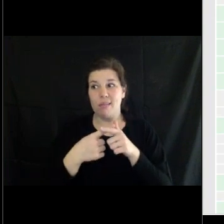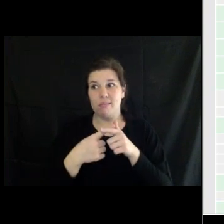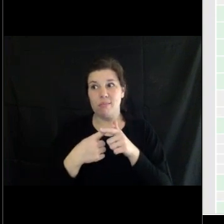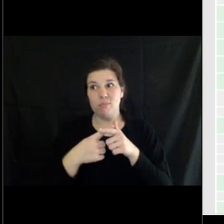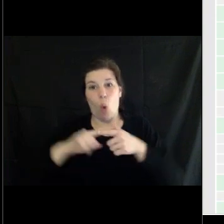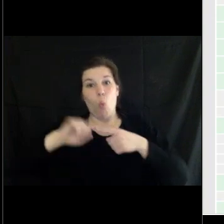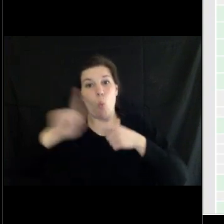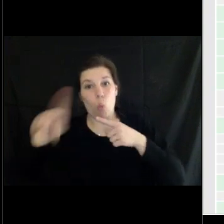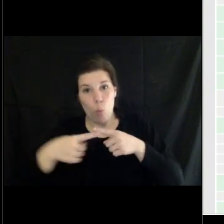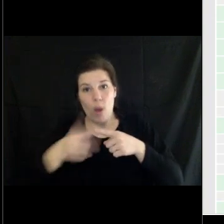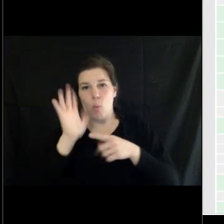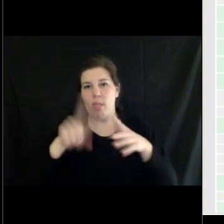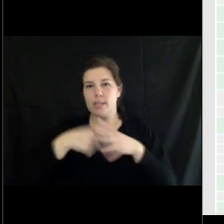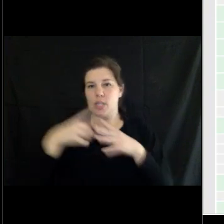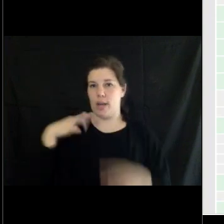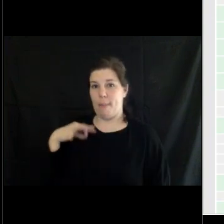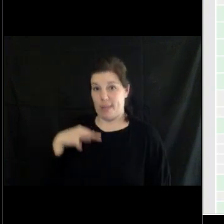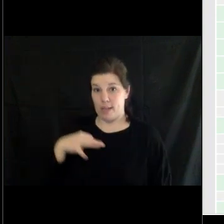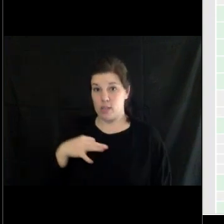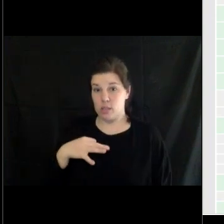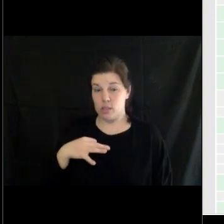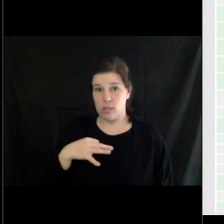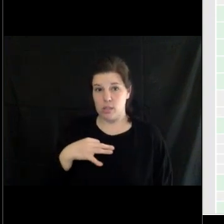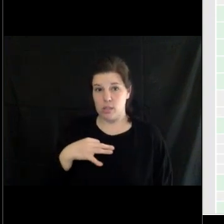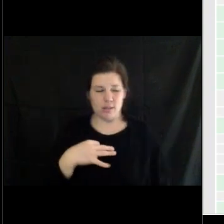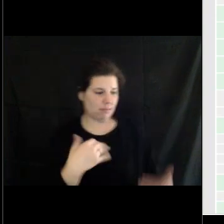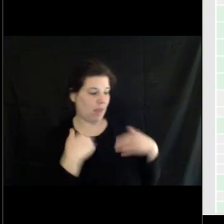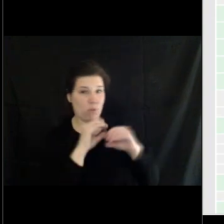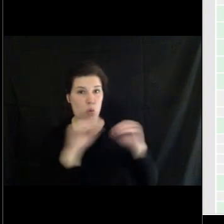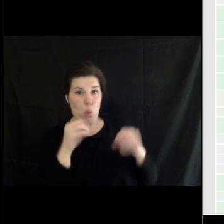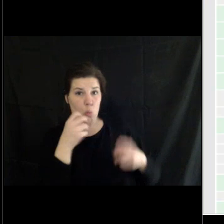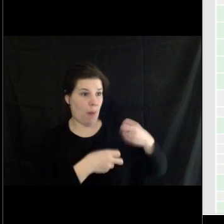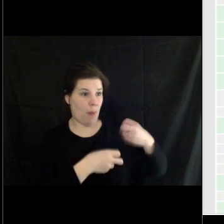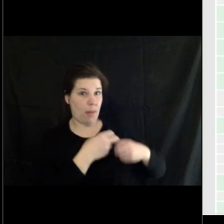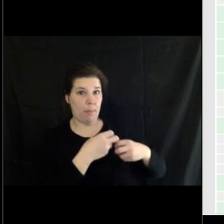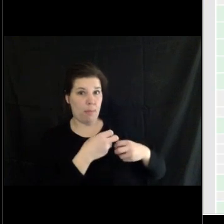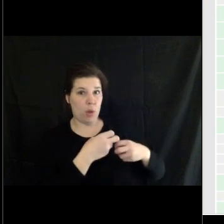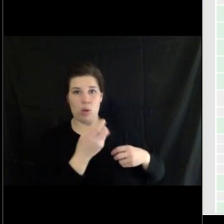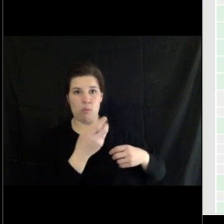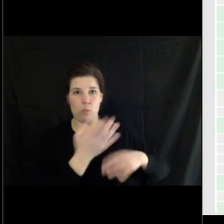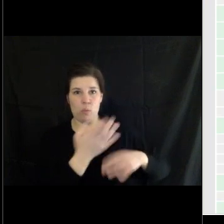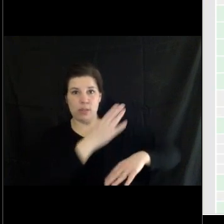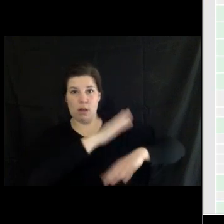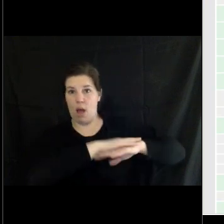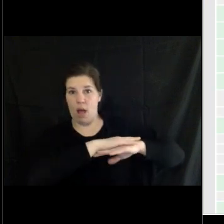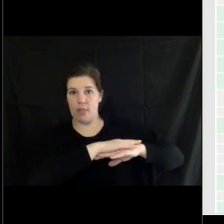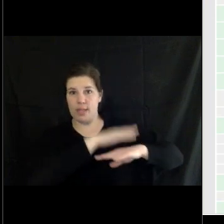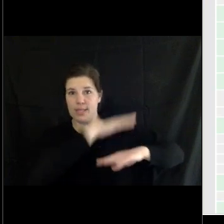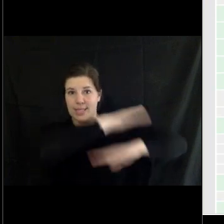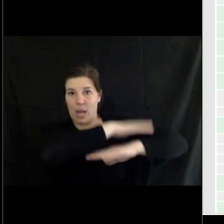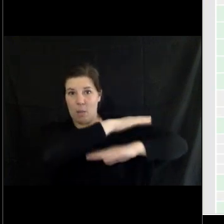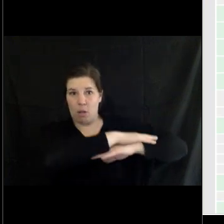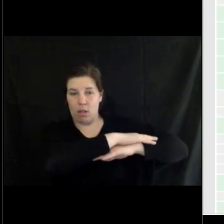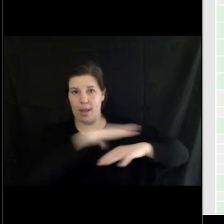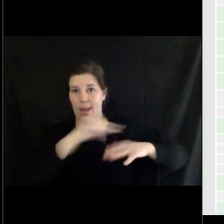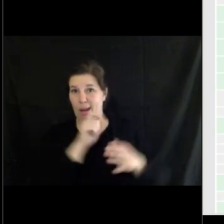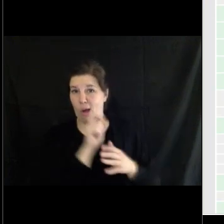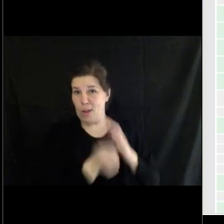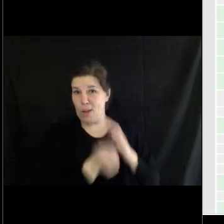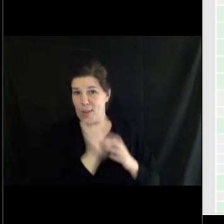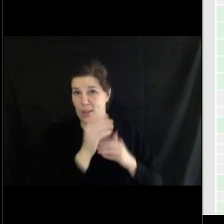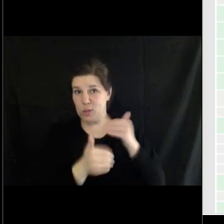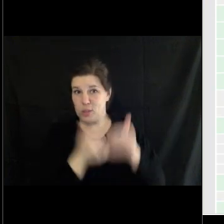with the applications. I have no problem with that. It was on the table and parliamentary procedures called for it to